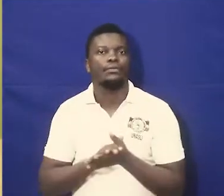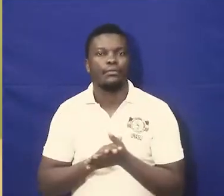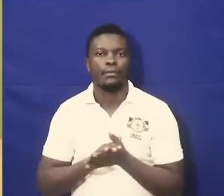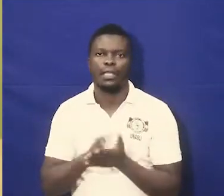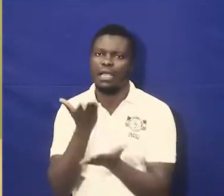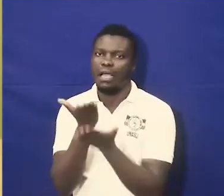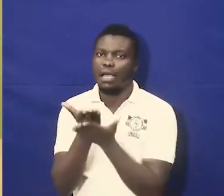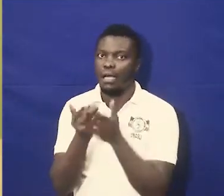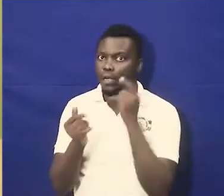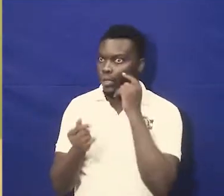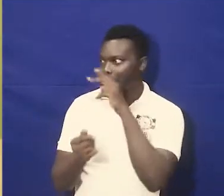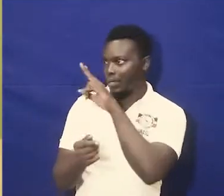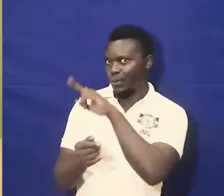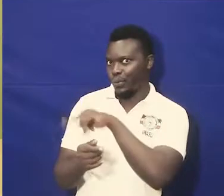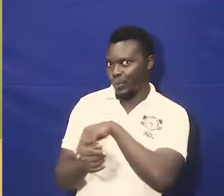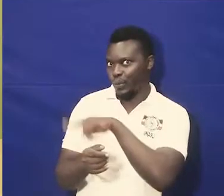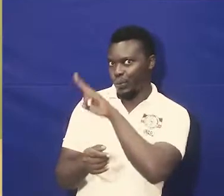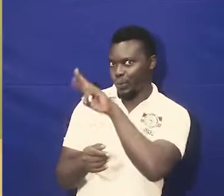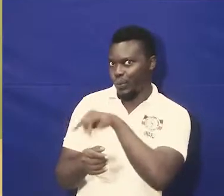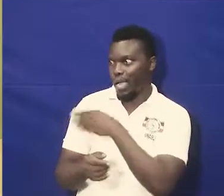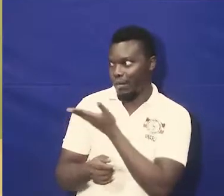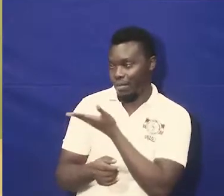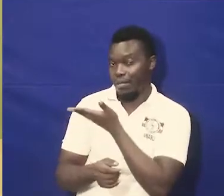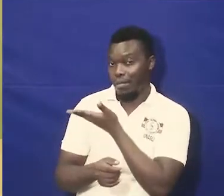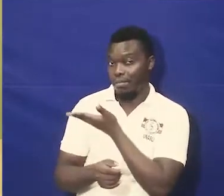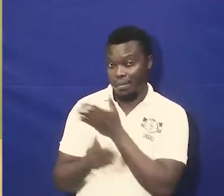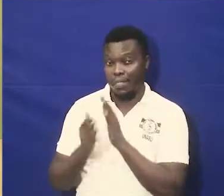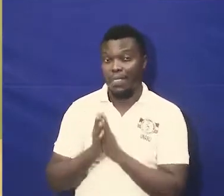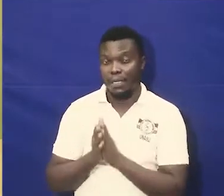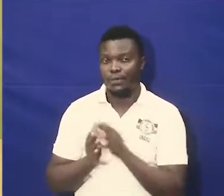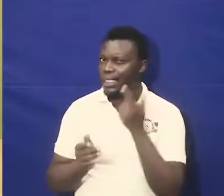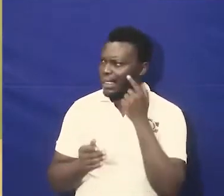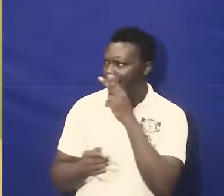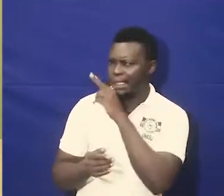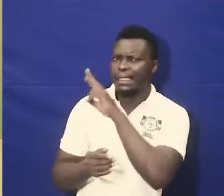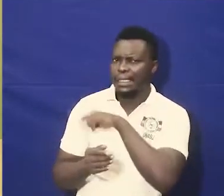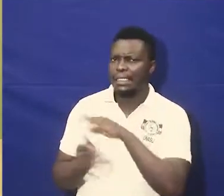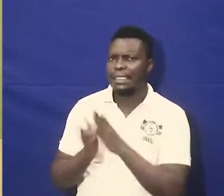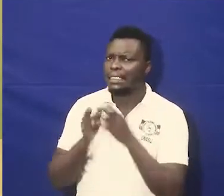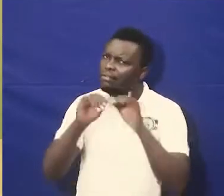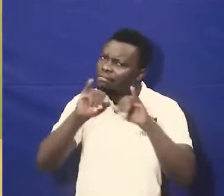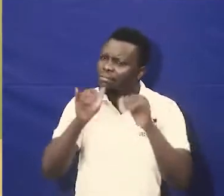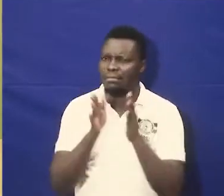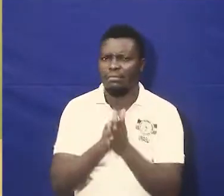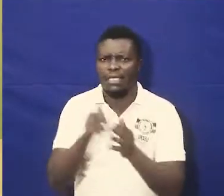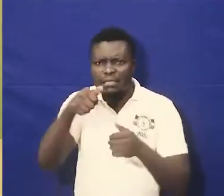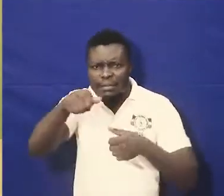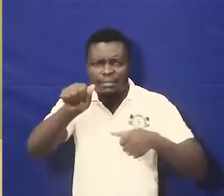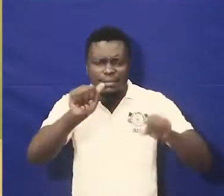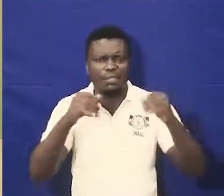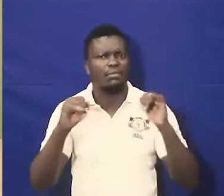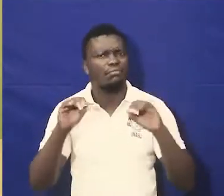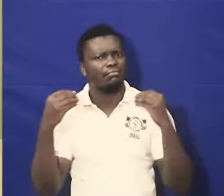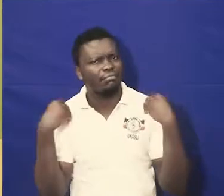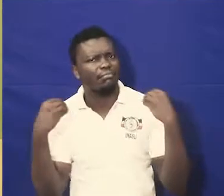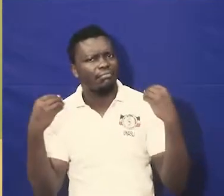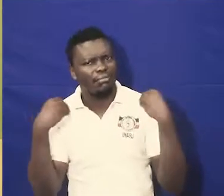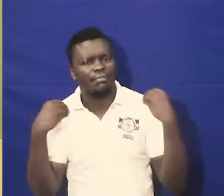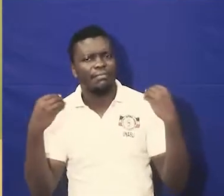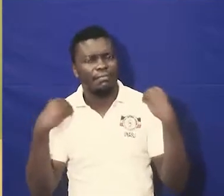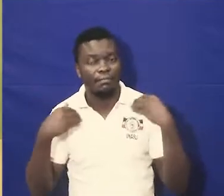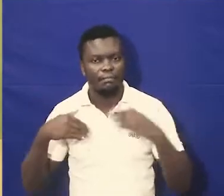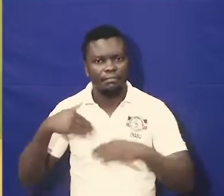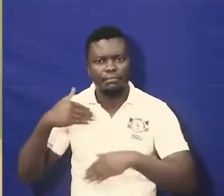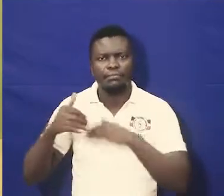look at the questions that are displayed on your screen, try them out, try as much as possible